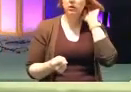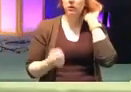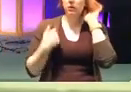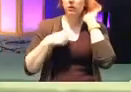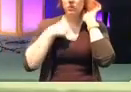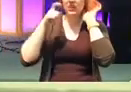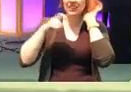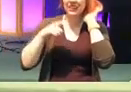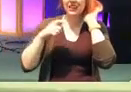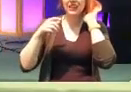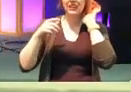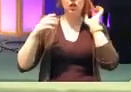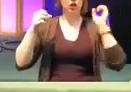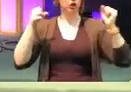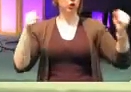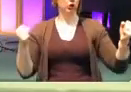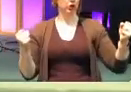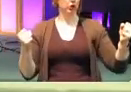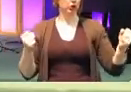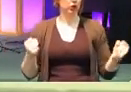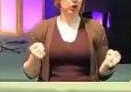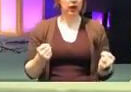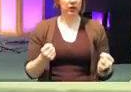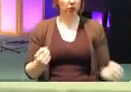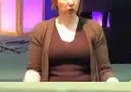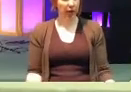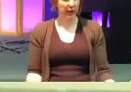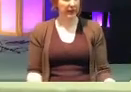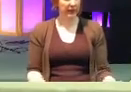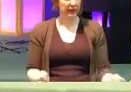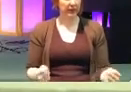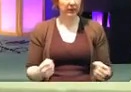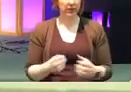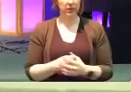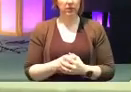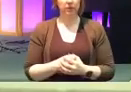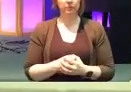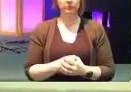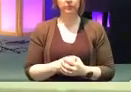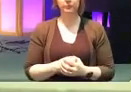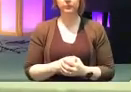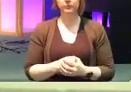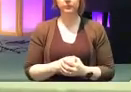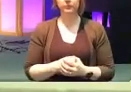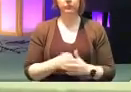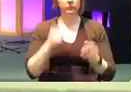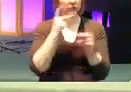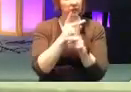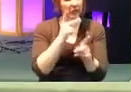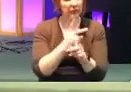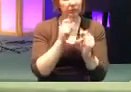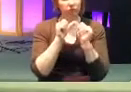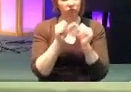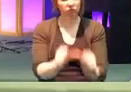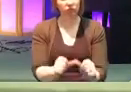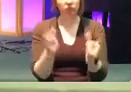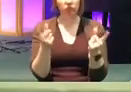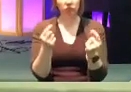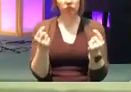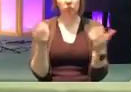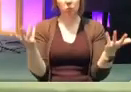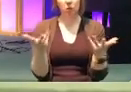We need courage and strength and fortitude to keep doing what you have called us to